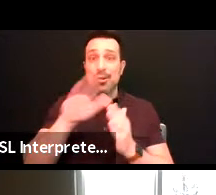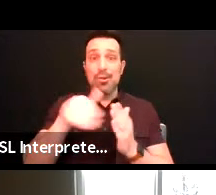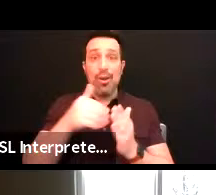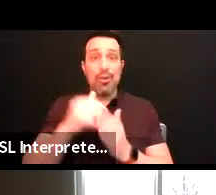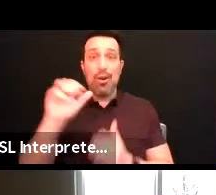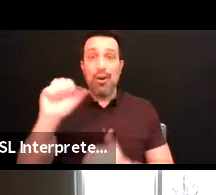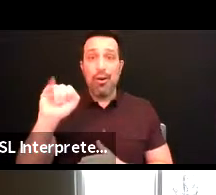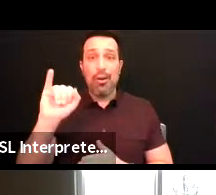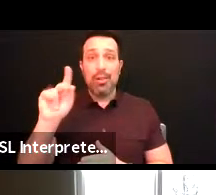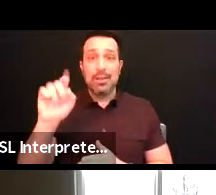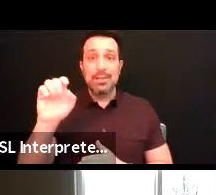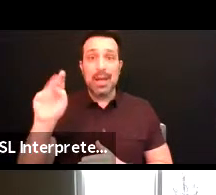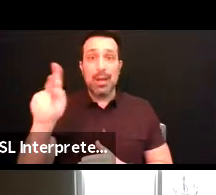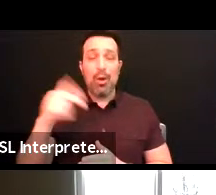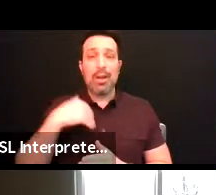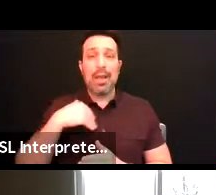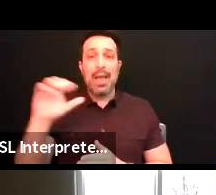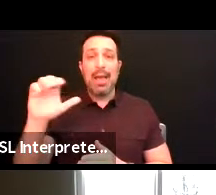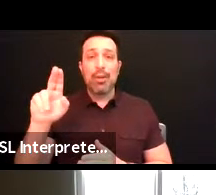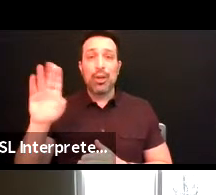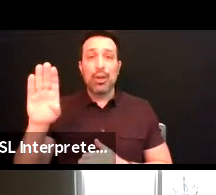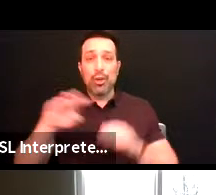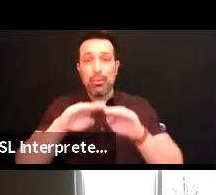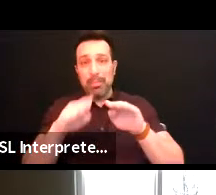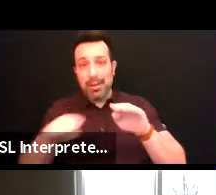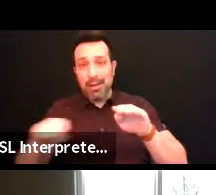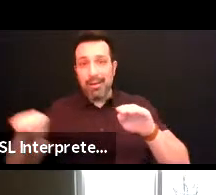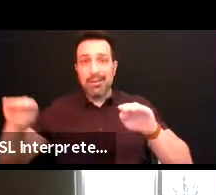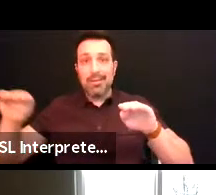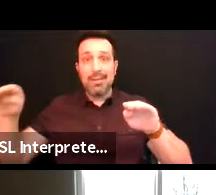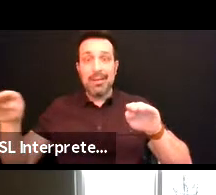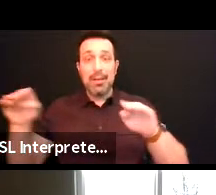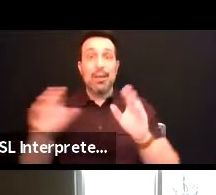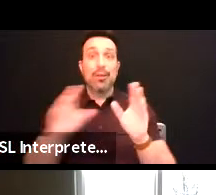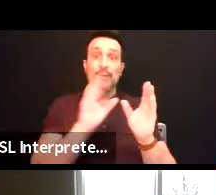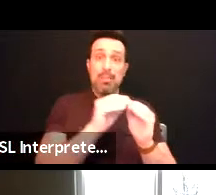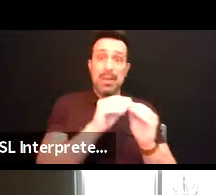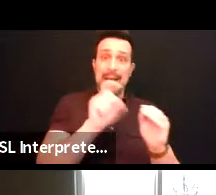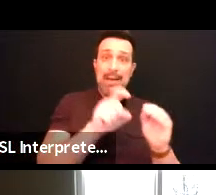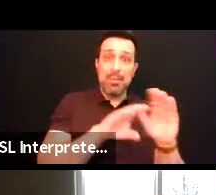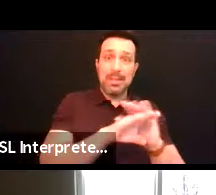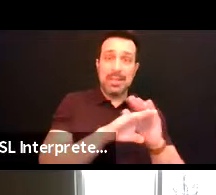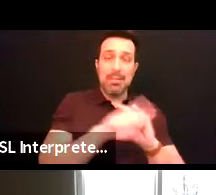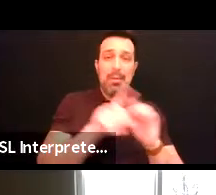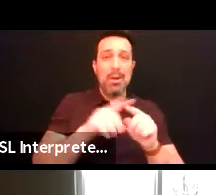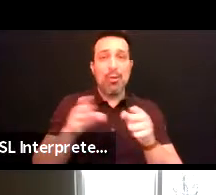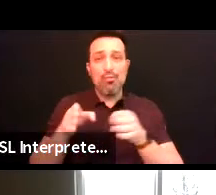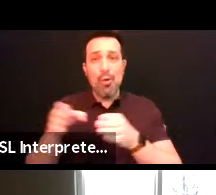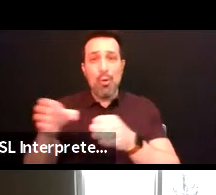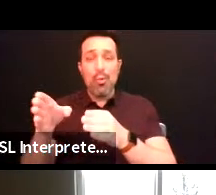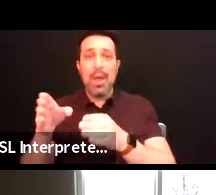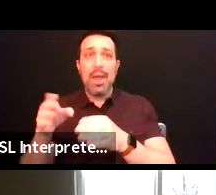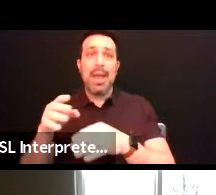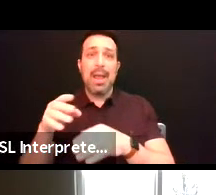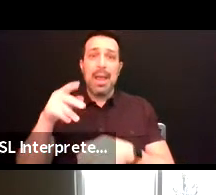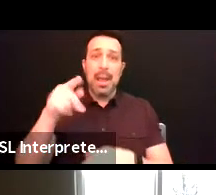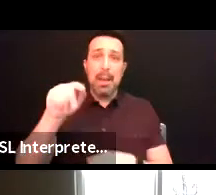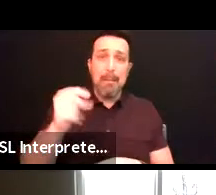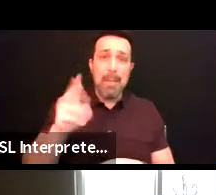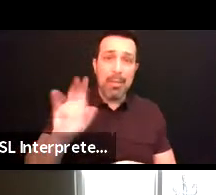curb cuts. So like the meetings have to be accessible, but the pathway or the roadway or the sidewalk to get there is